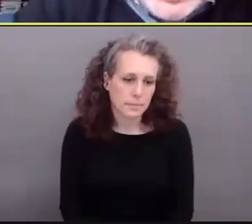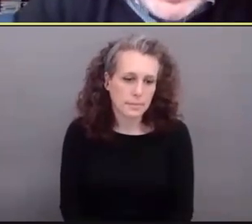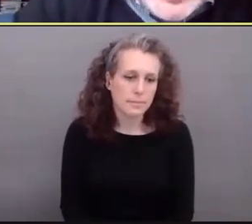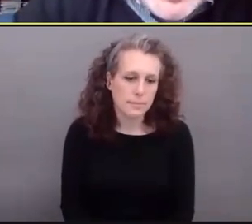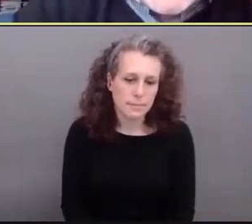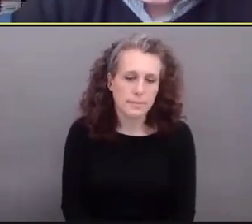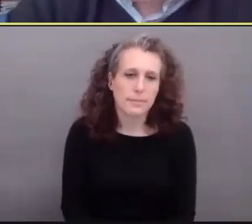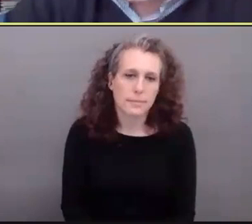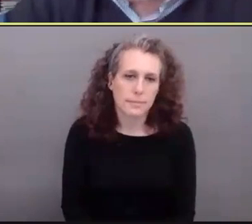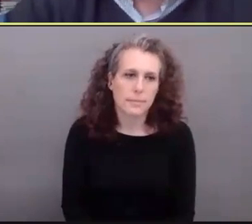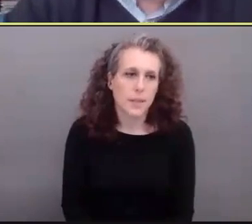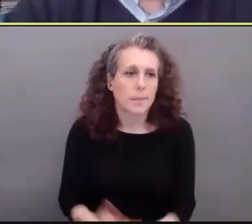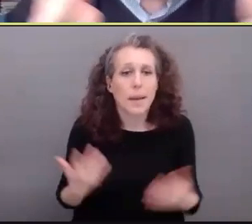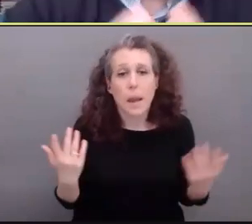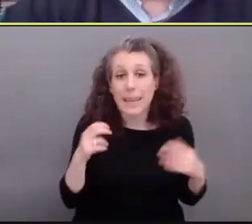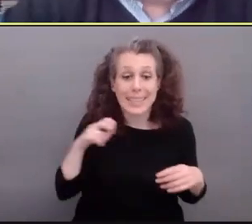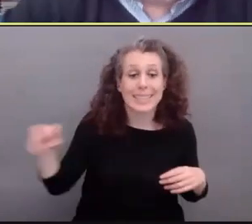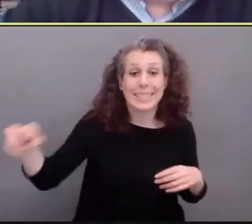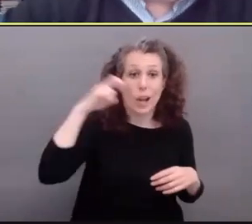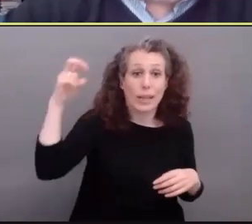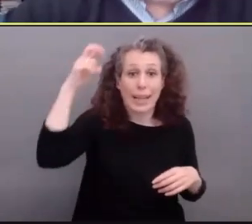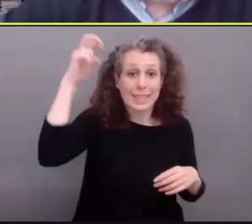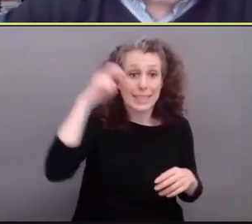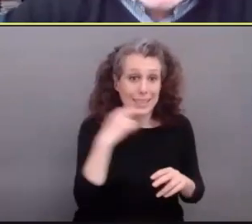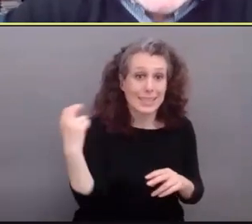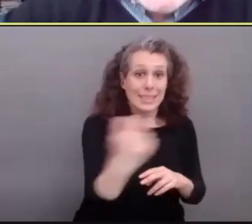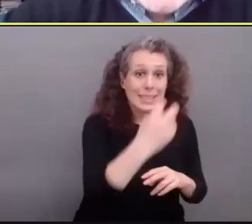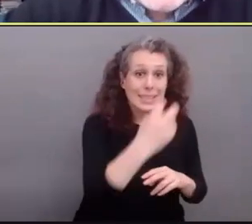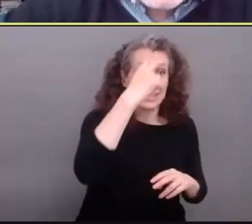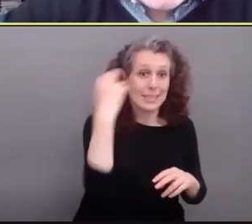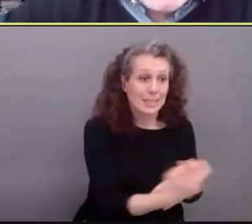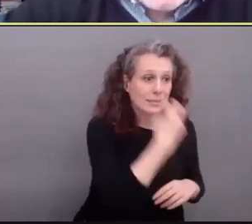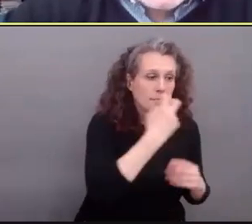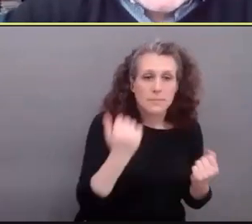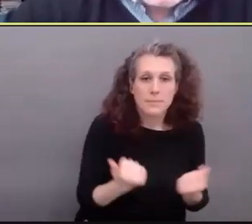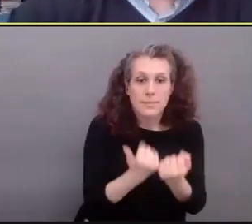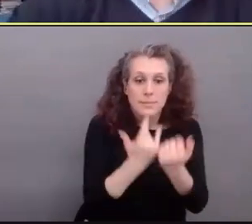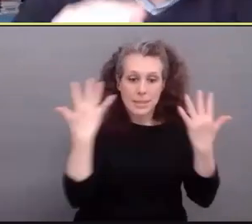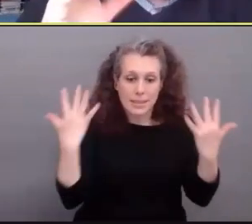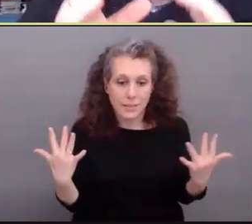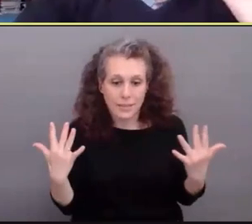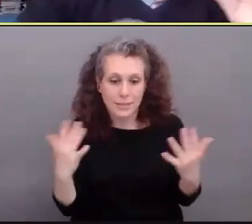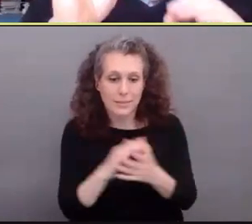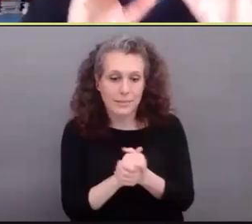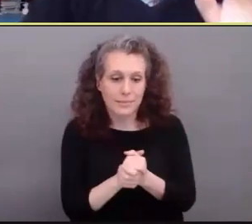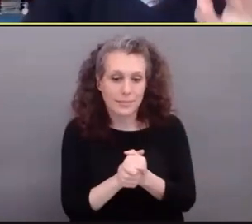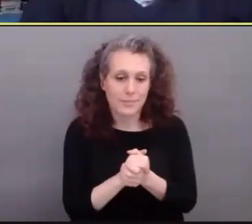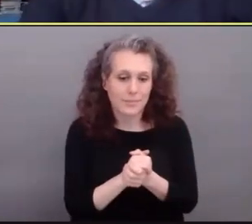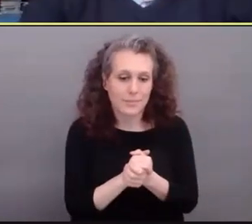several staircases in a building or something like that, and then we